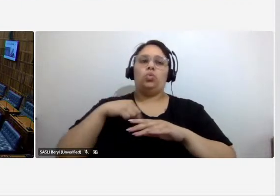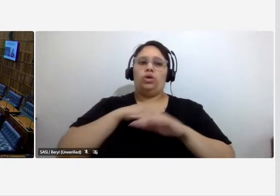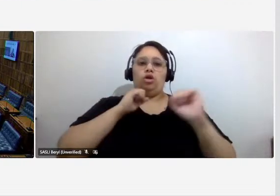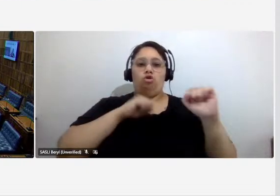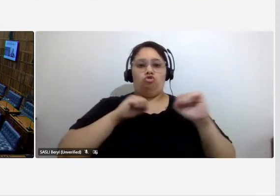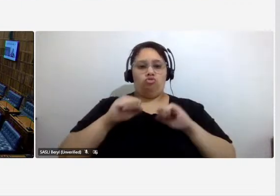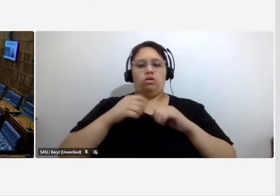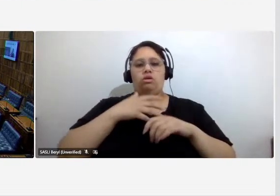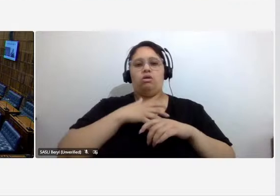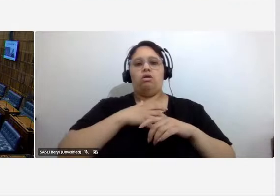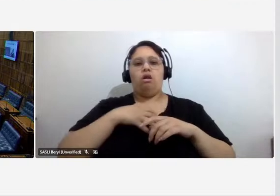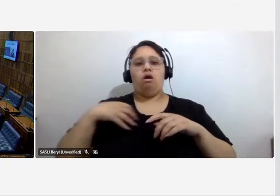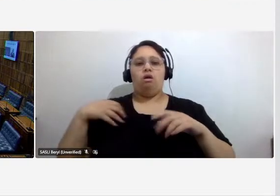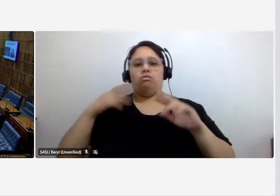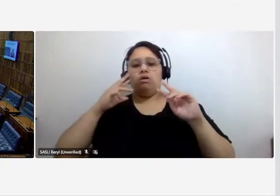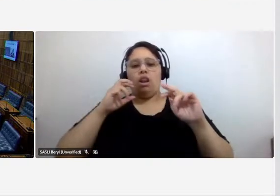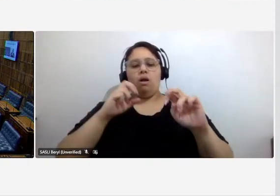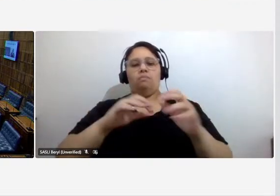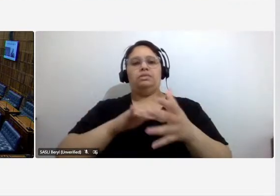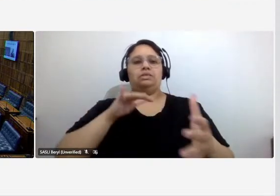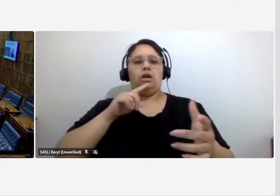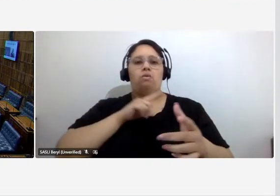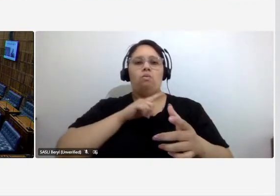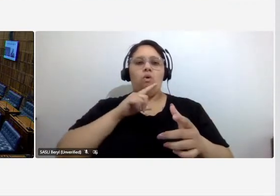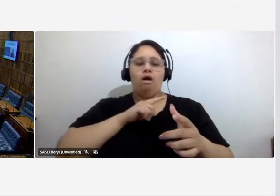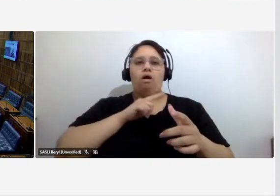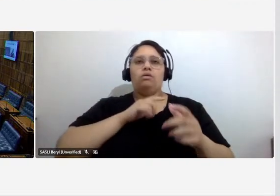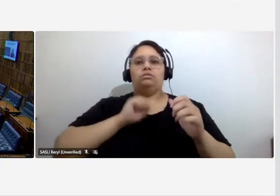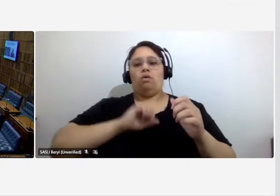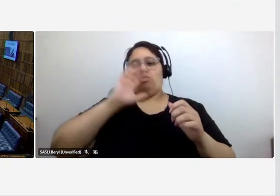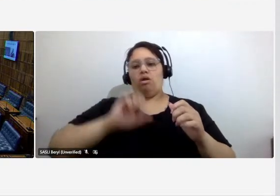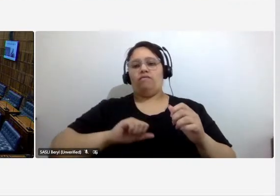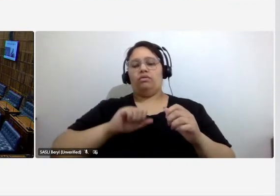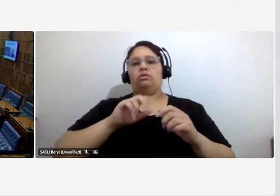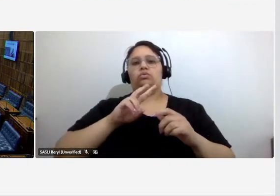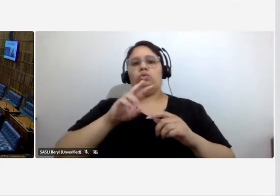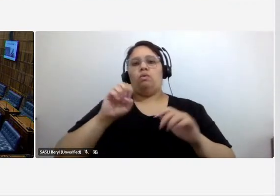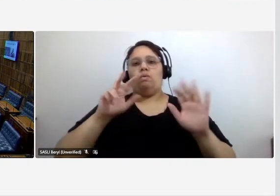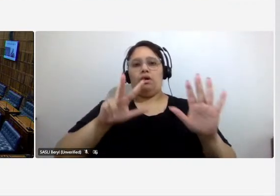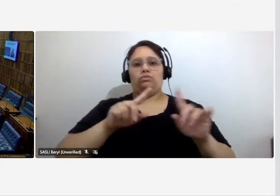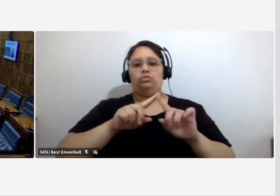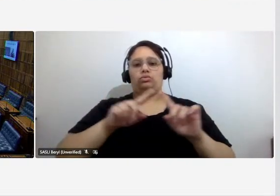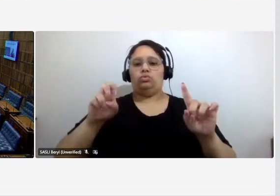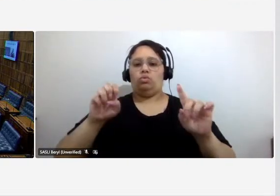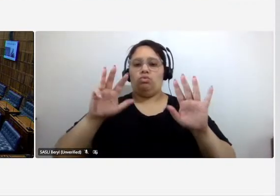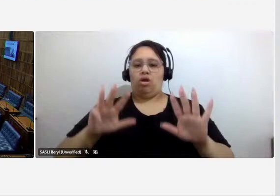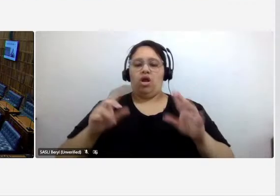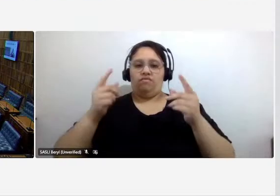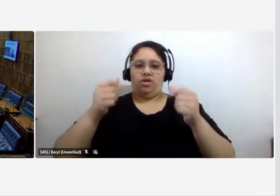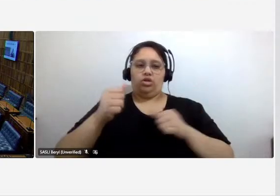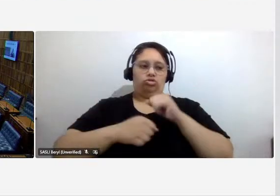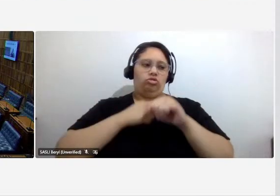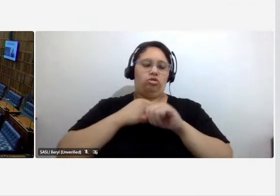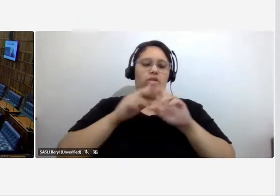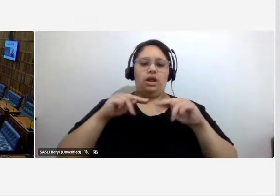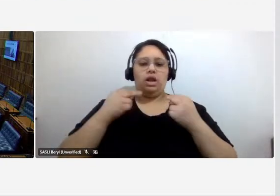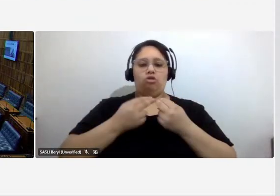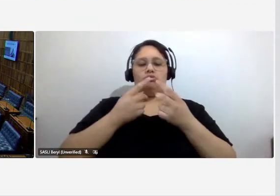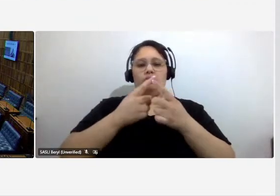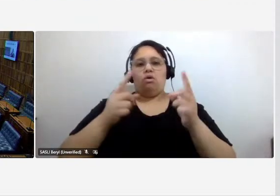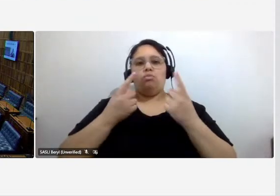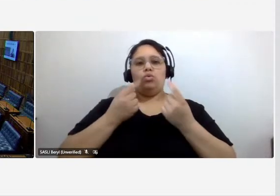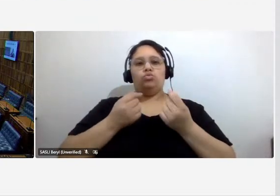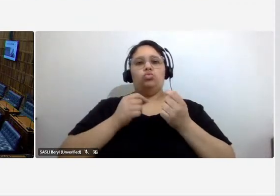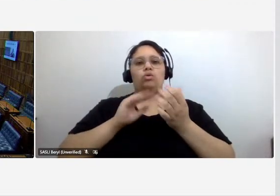a longitudinal study, because in South Africa, in 2008-2009 financial year, the national department did a case